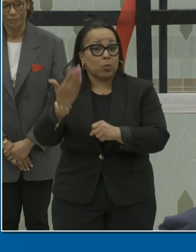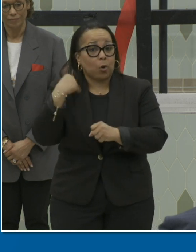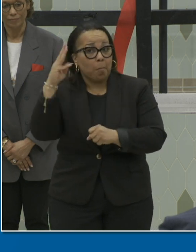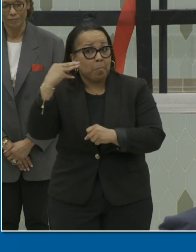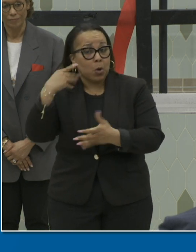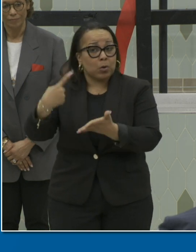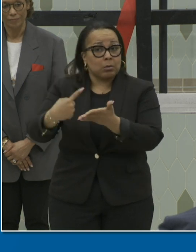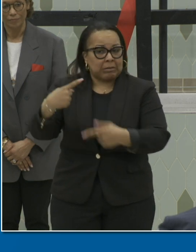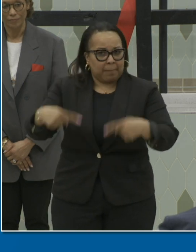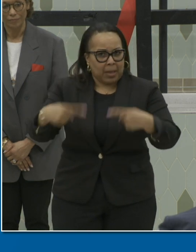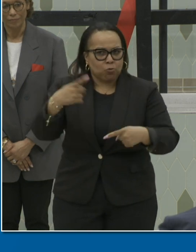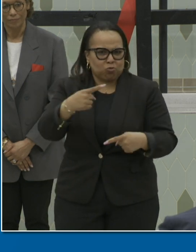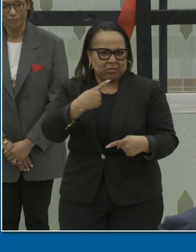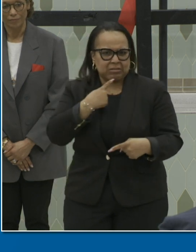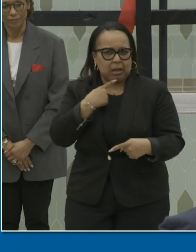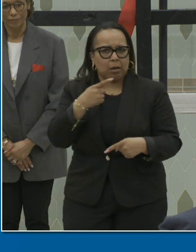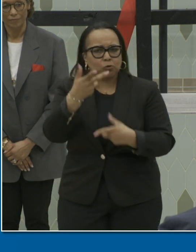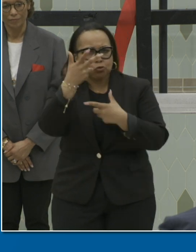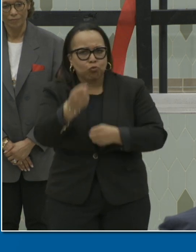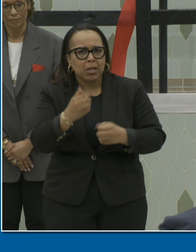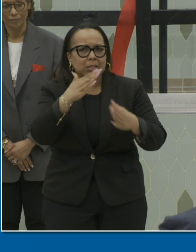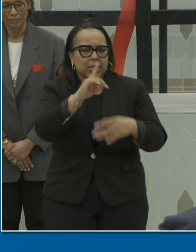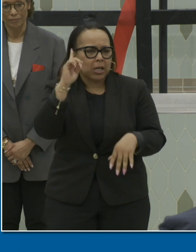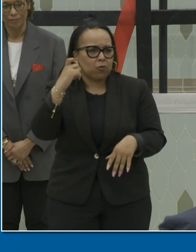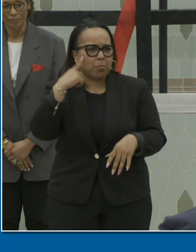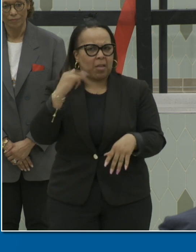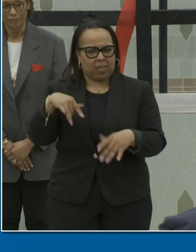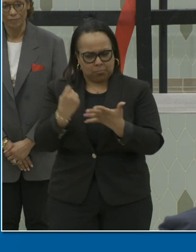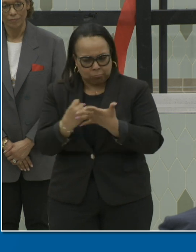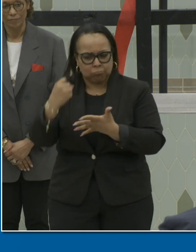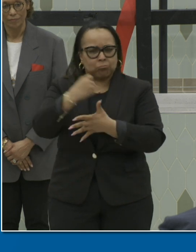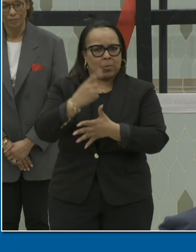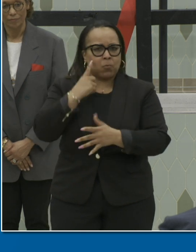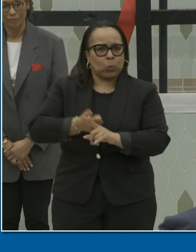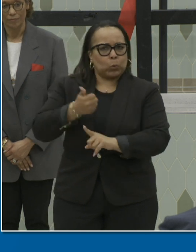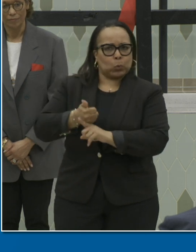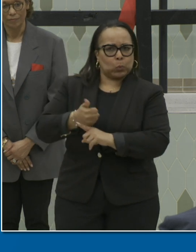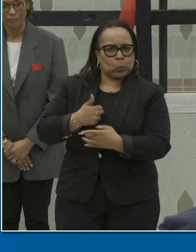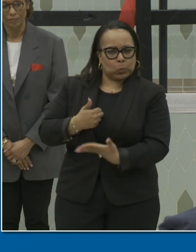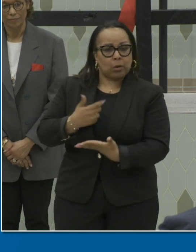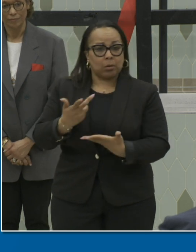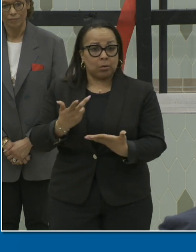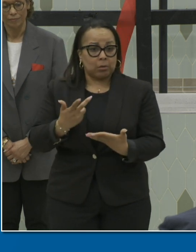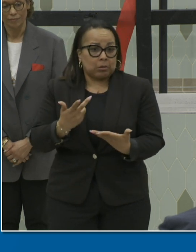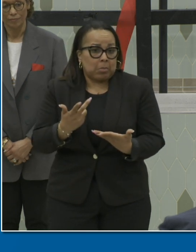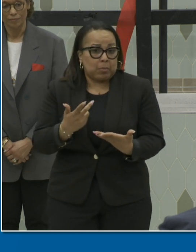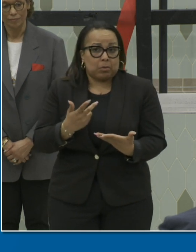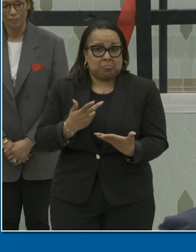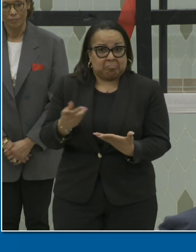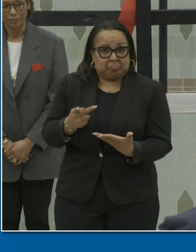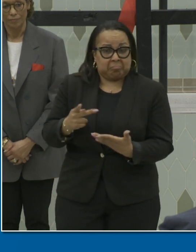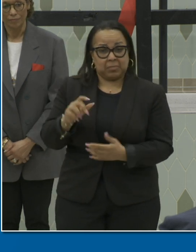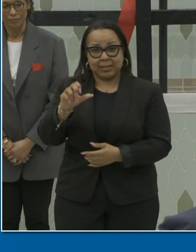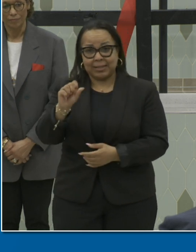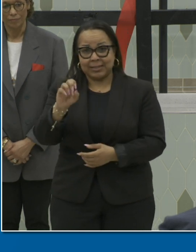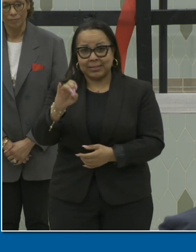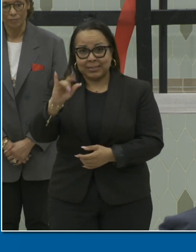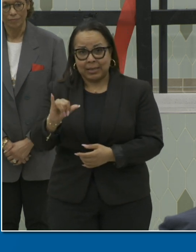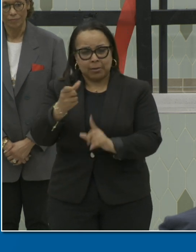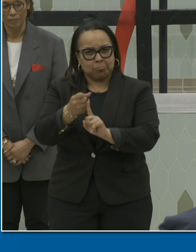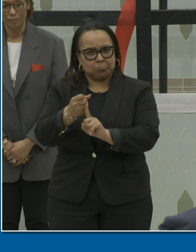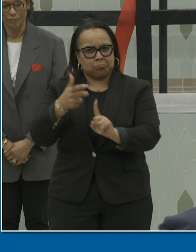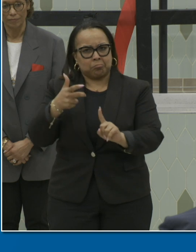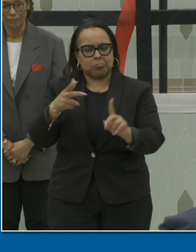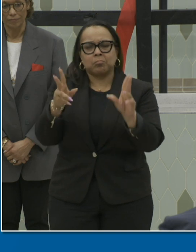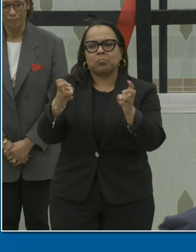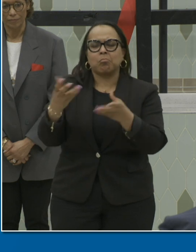during a mayoral debate, you said that restoring trust in city government was a top priority for you. Could maybe you and Cindy talk about this as it relates to